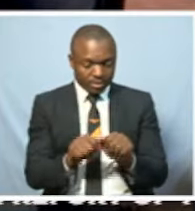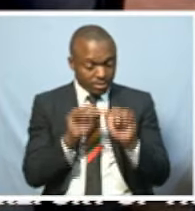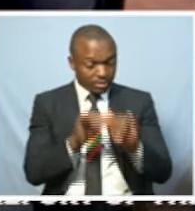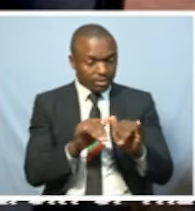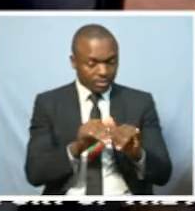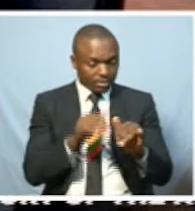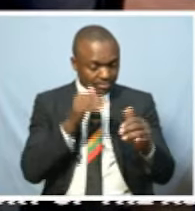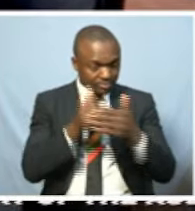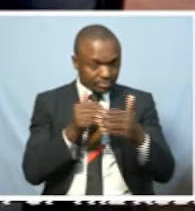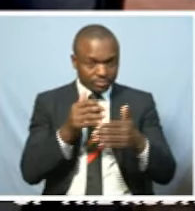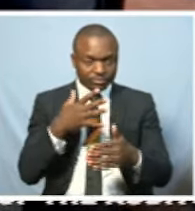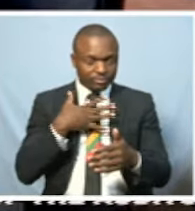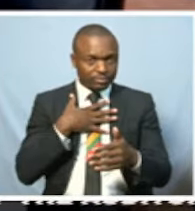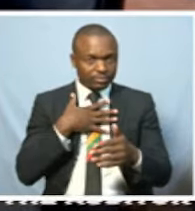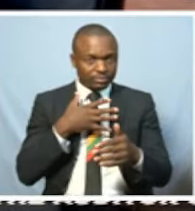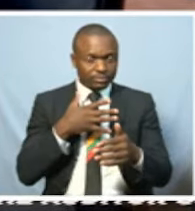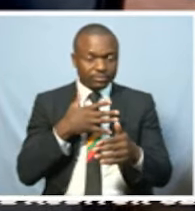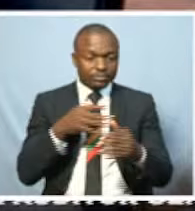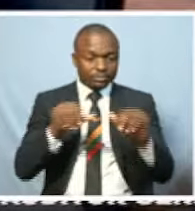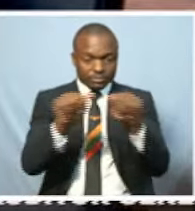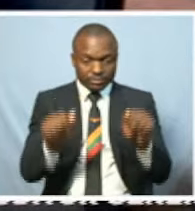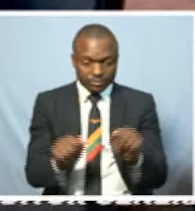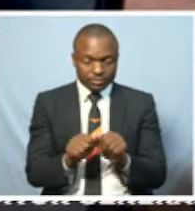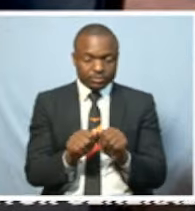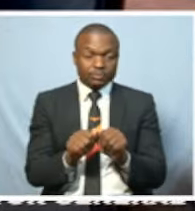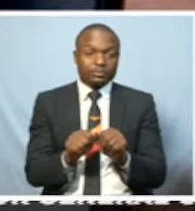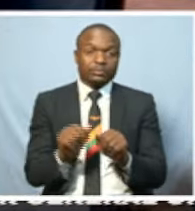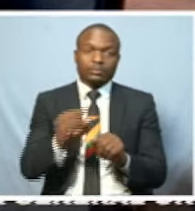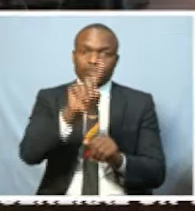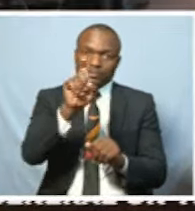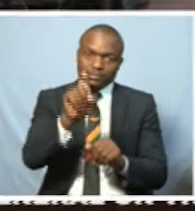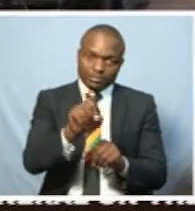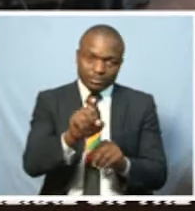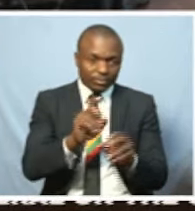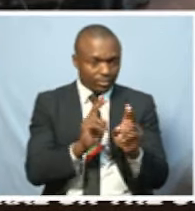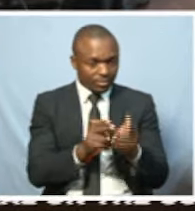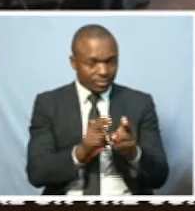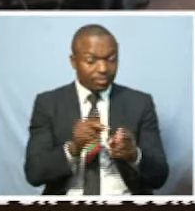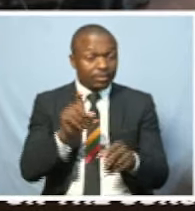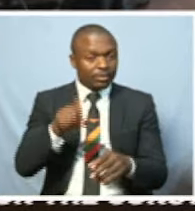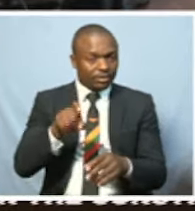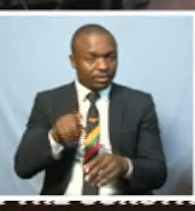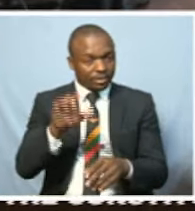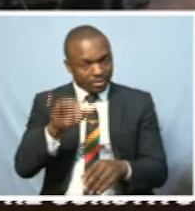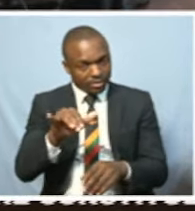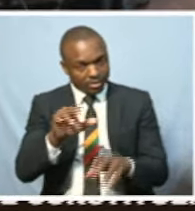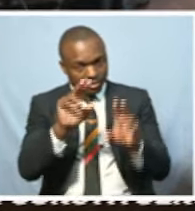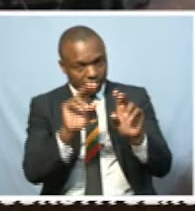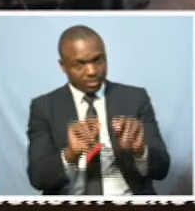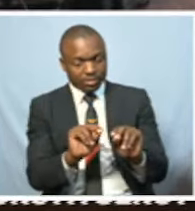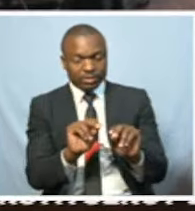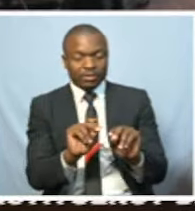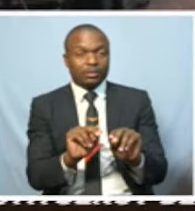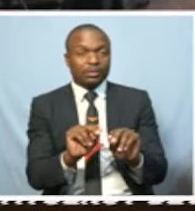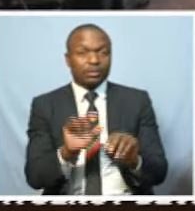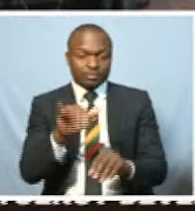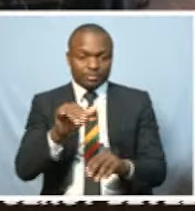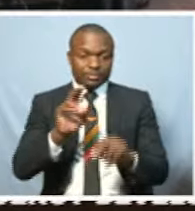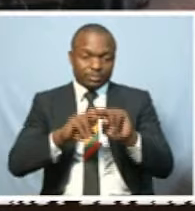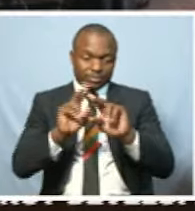is among the contractor who registered The within question I asked, we needed either a yes or no. Yes, Chair.